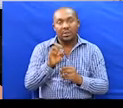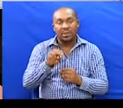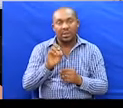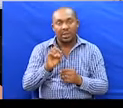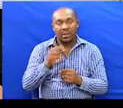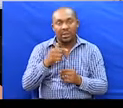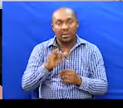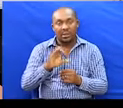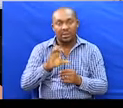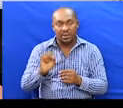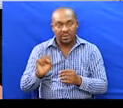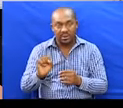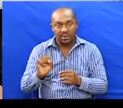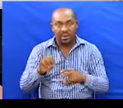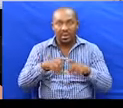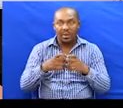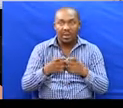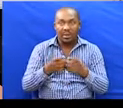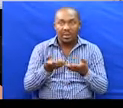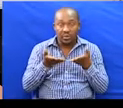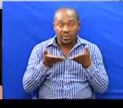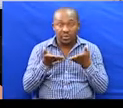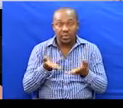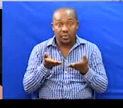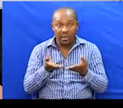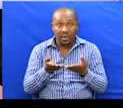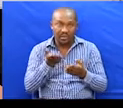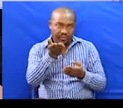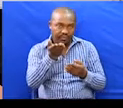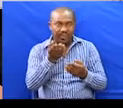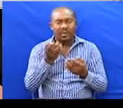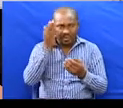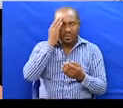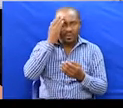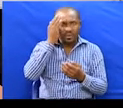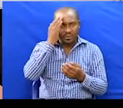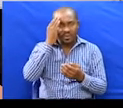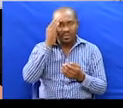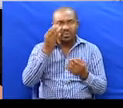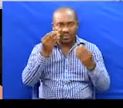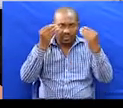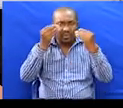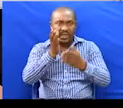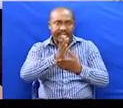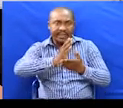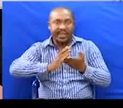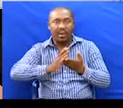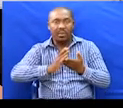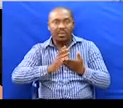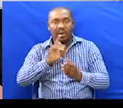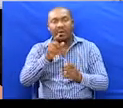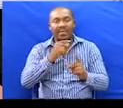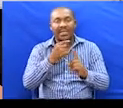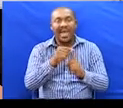lesson, at least some of them, not all, some of the terms